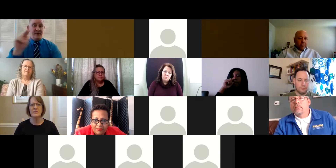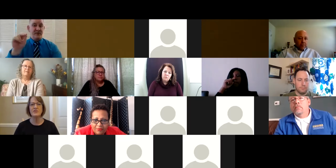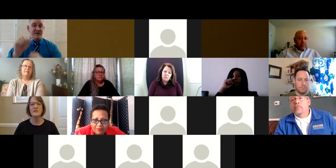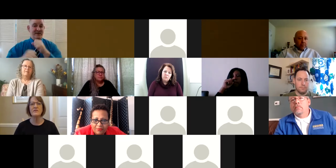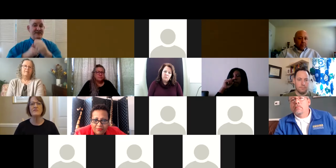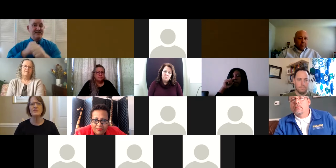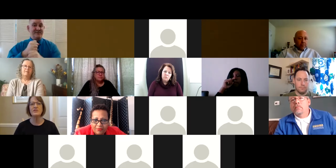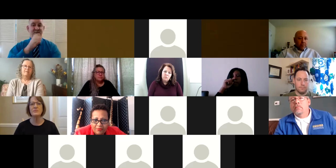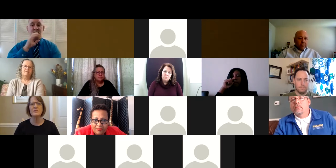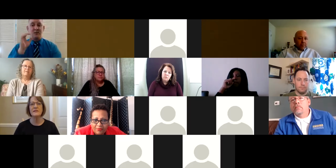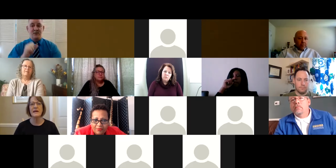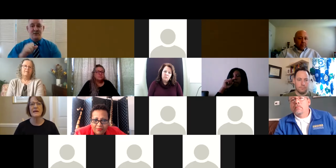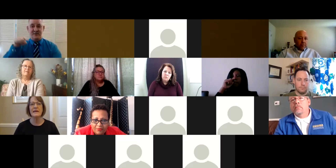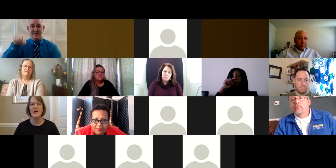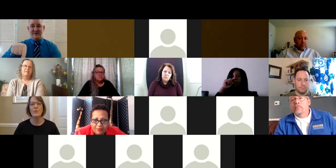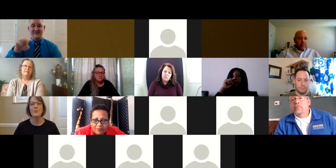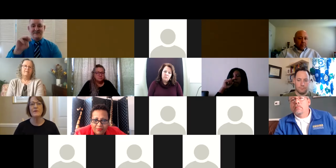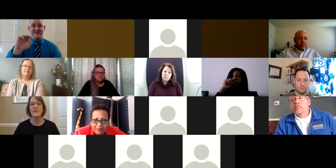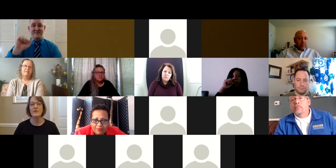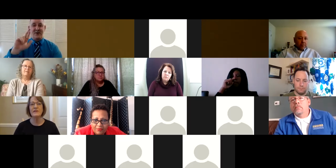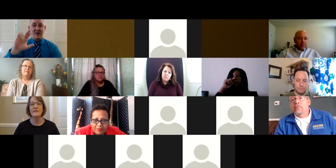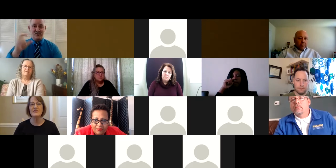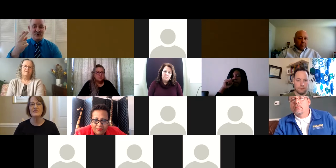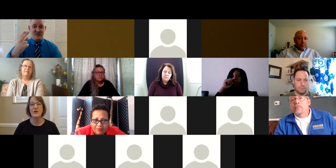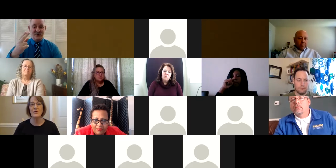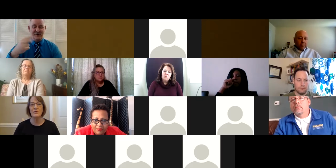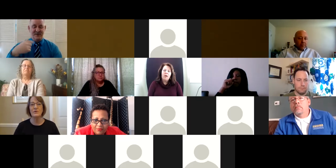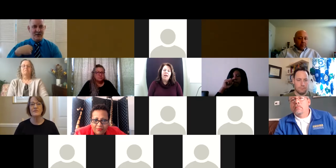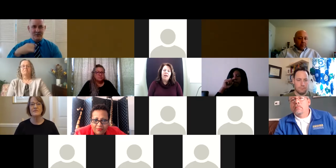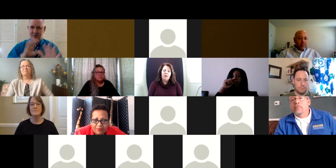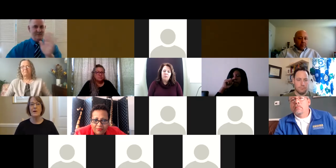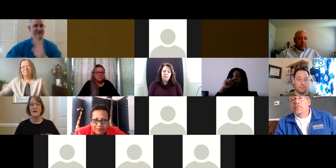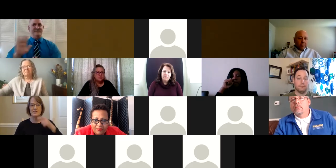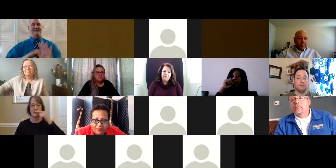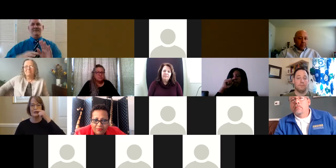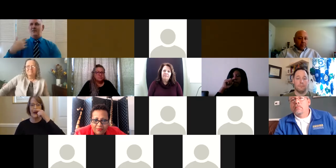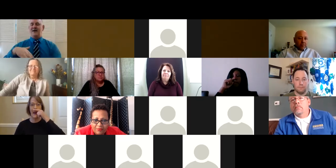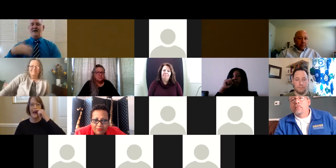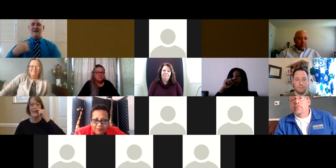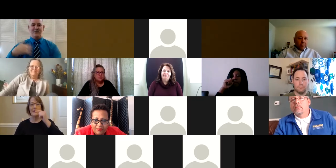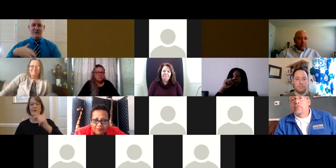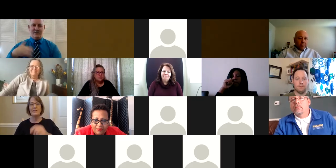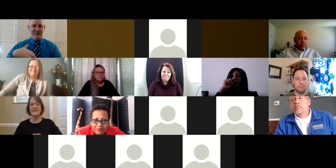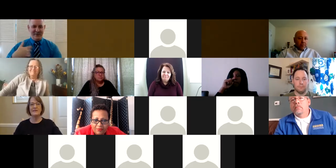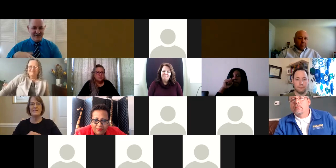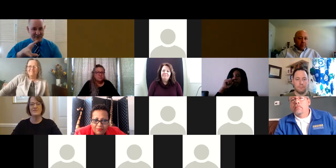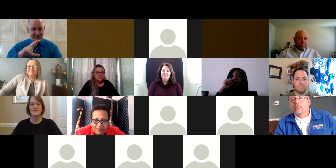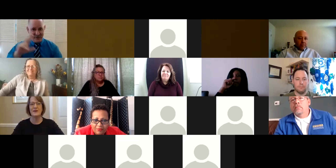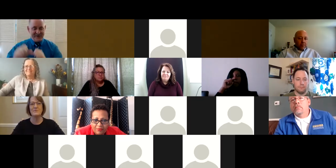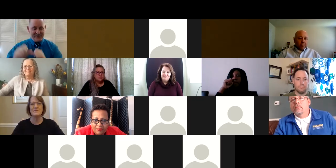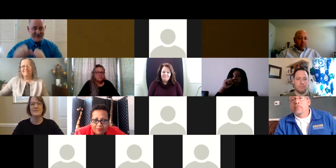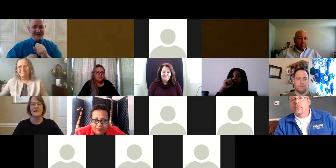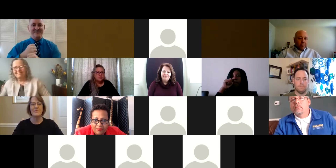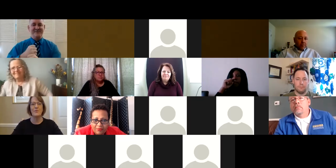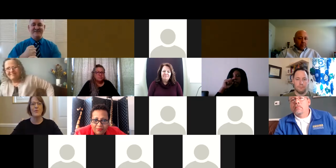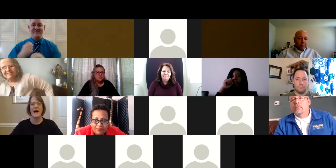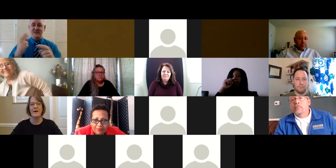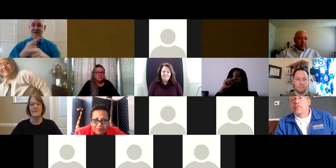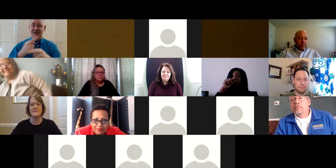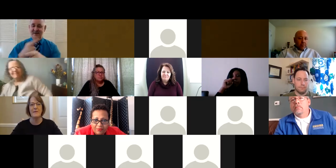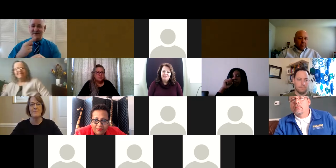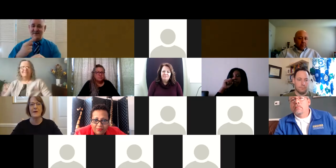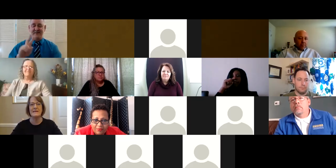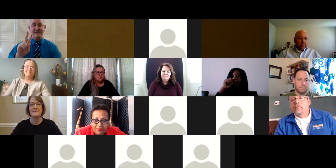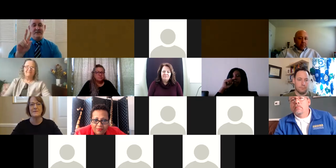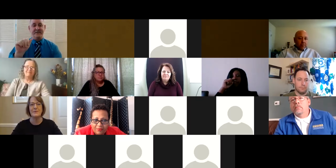our attention that the Virginia Relay will be 30 years old this March. 30 years, I was like,